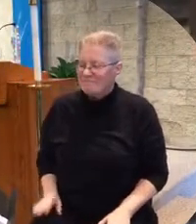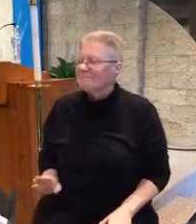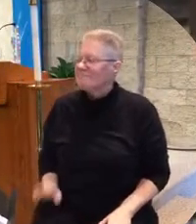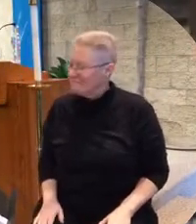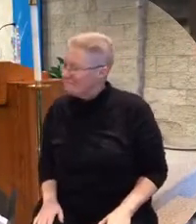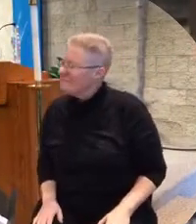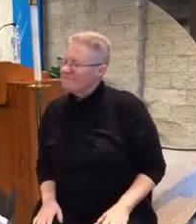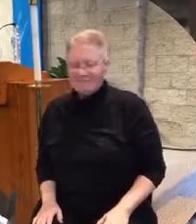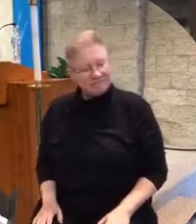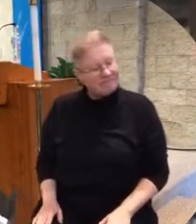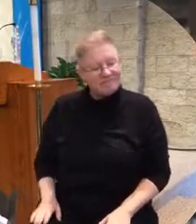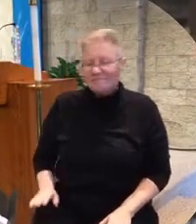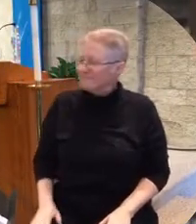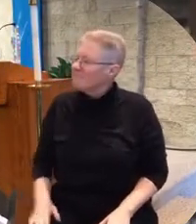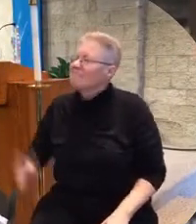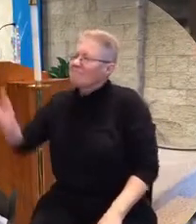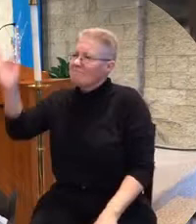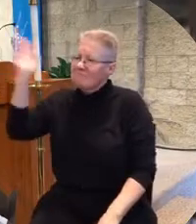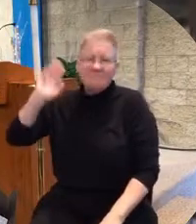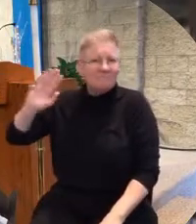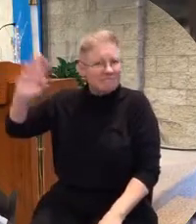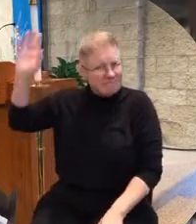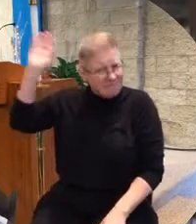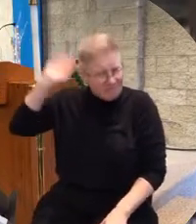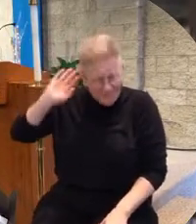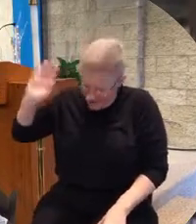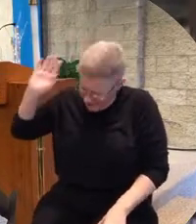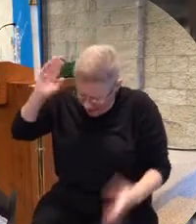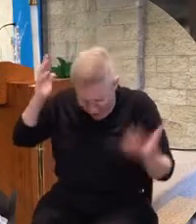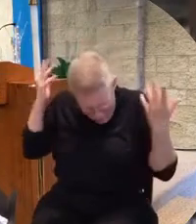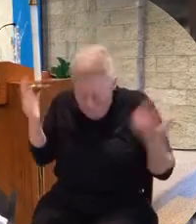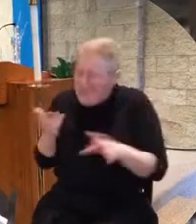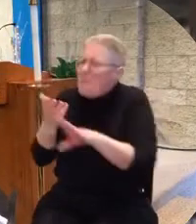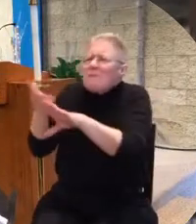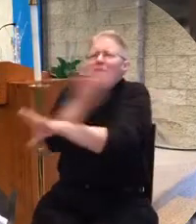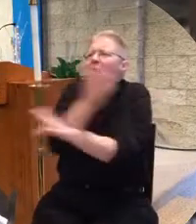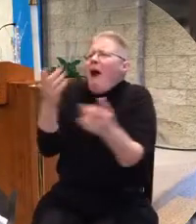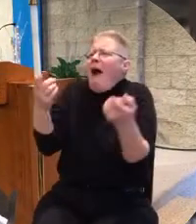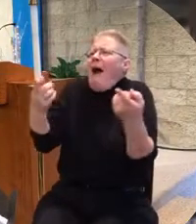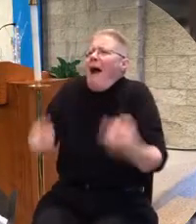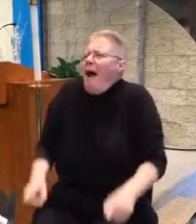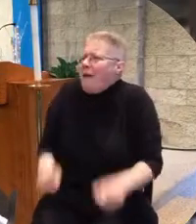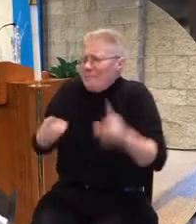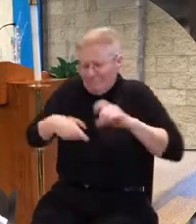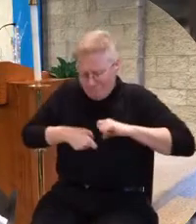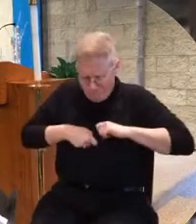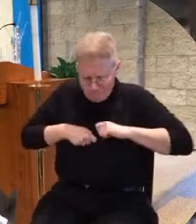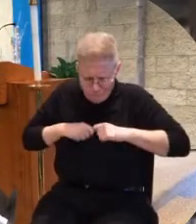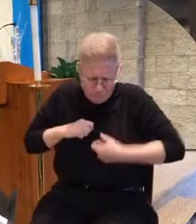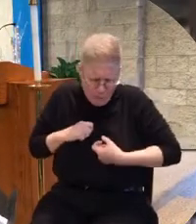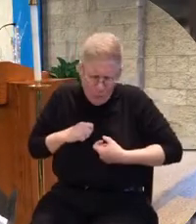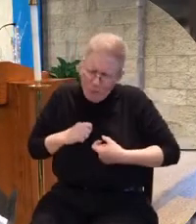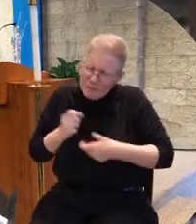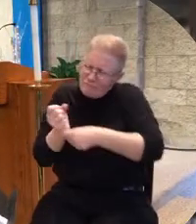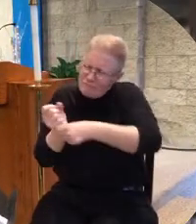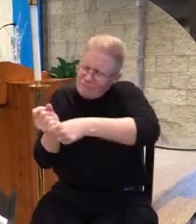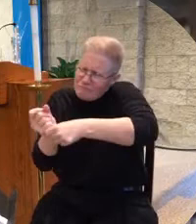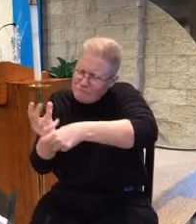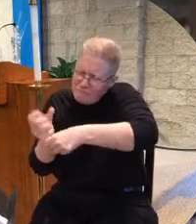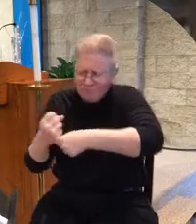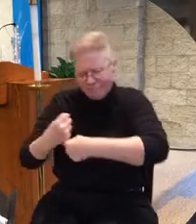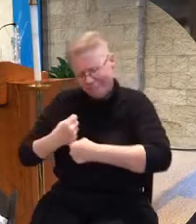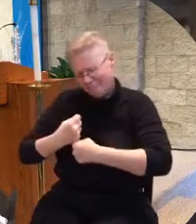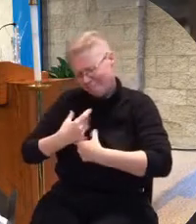Long before you were broken, long before harsh words